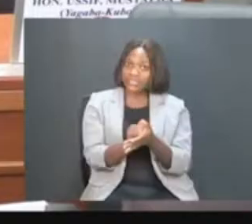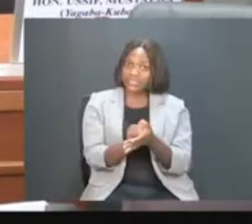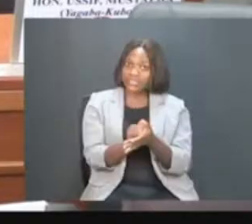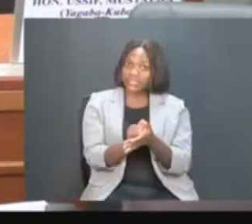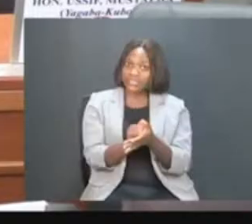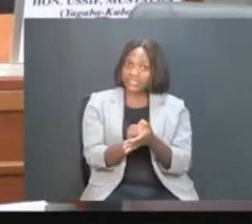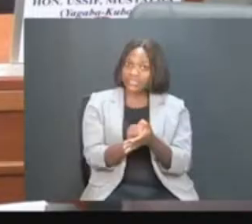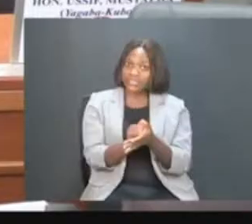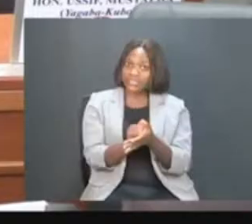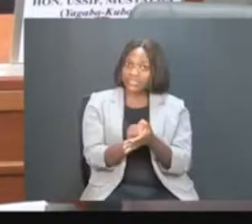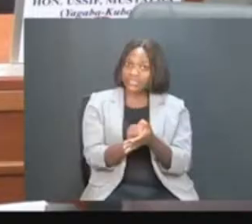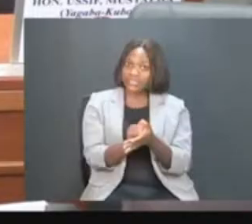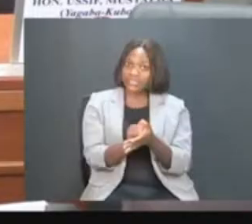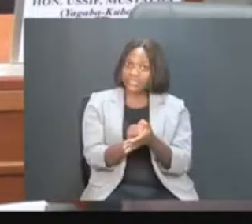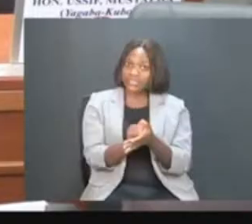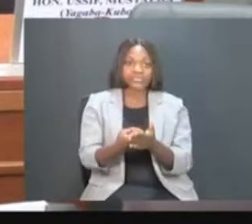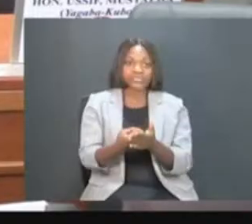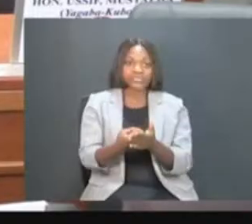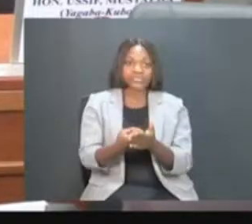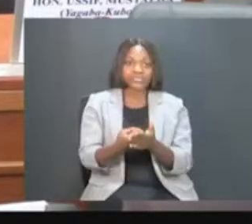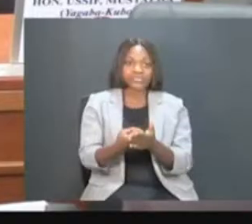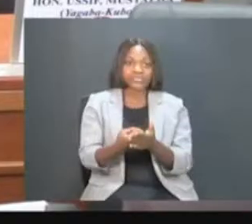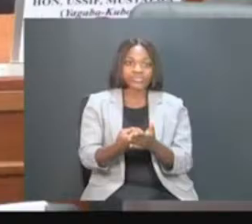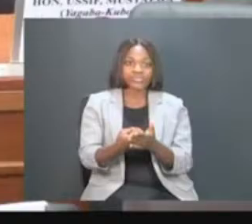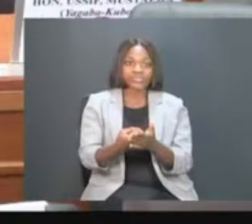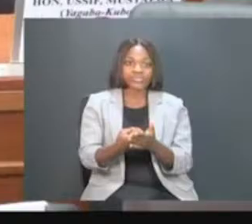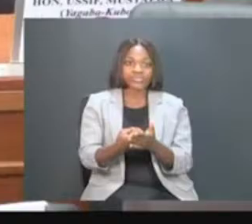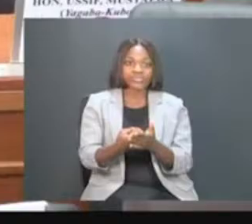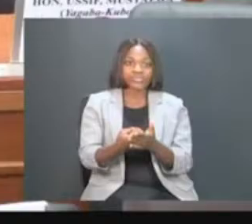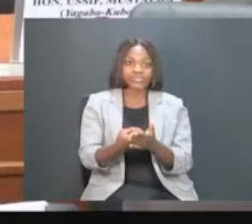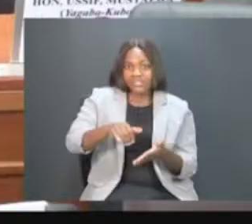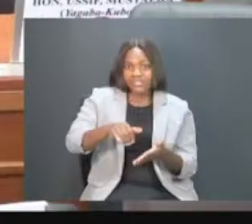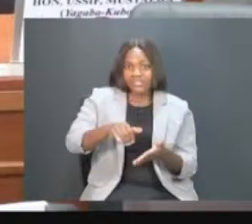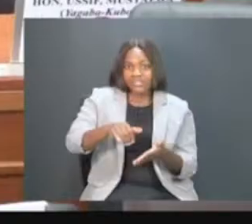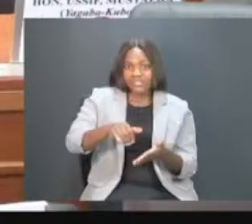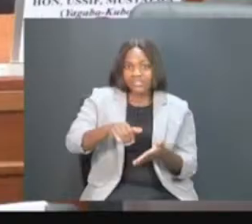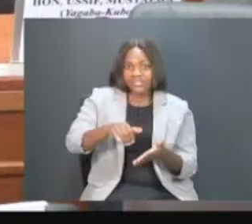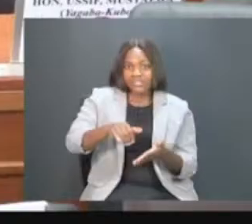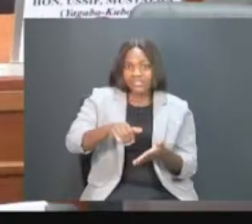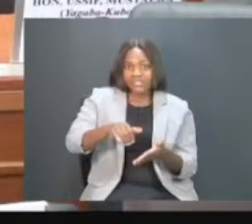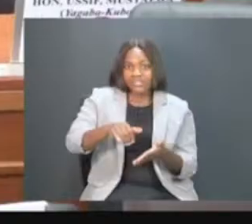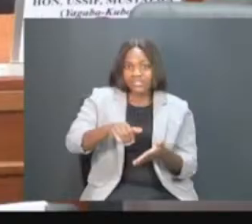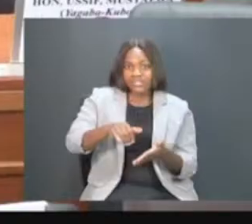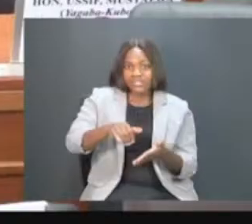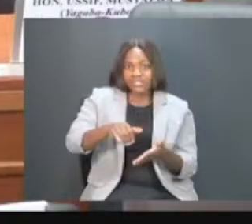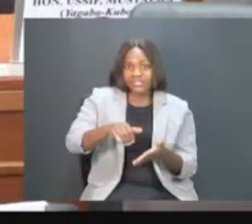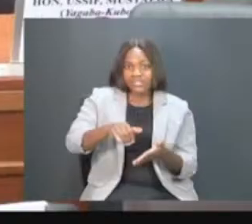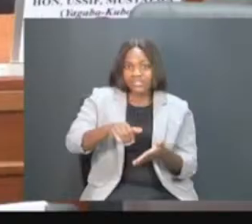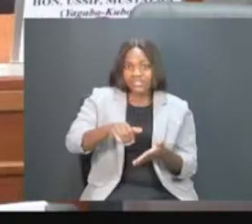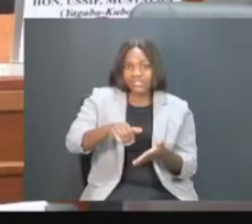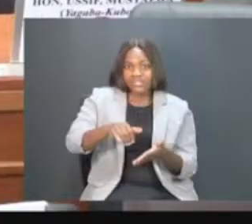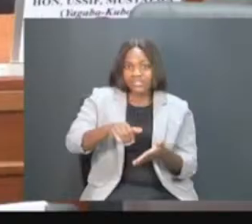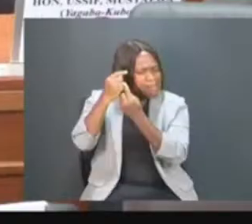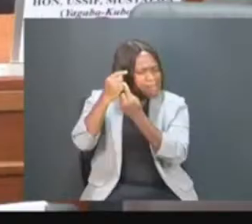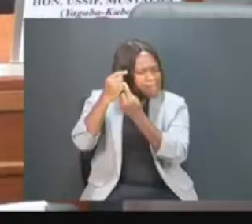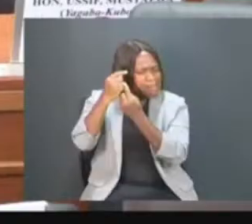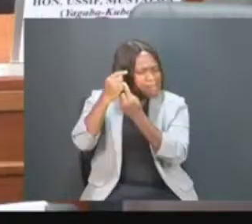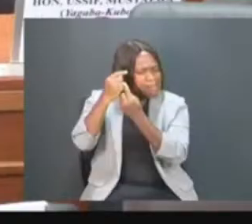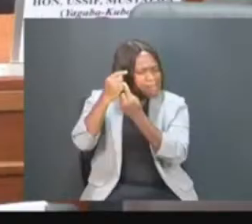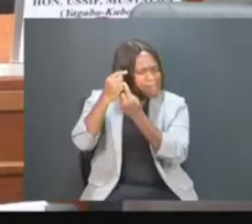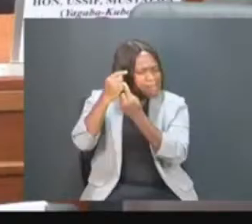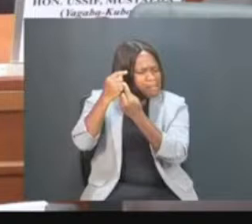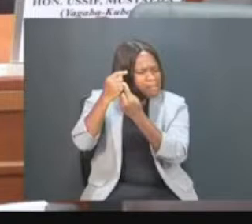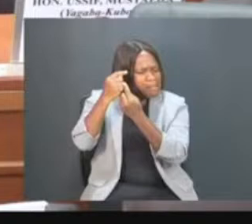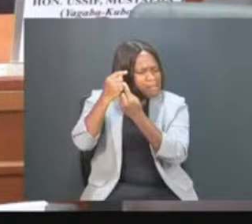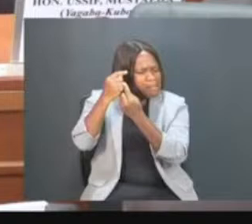they hope will deliver a 24-hour economy, this time to reconsider and come up with something that can deliver. The last